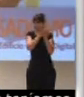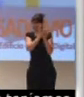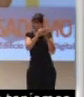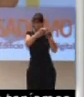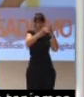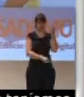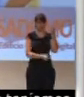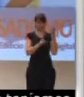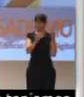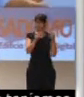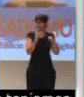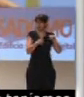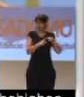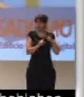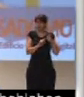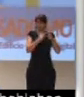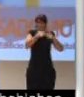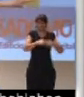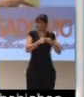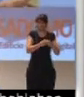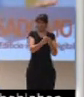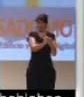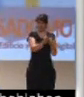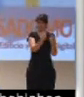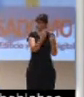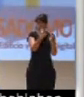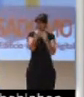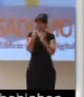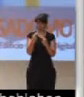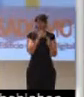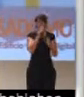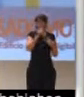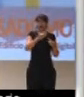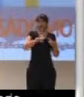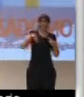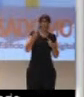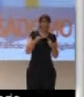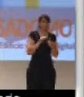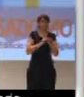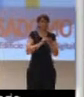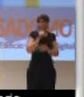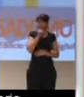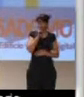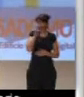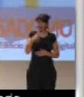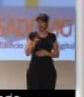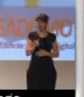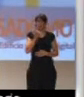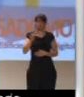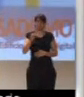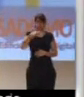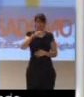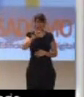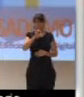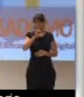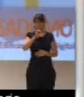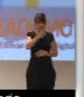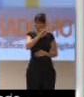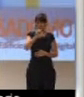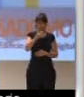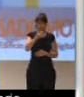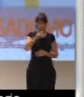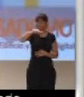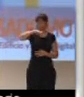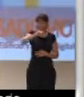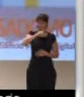which we had many devices talk to us and seeing how we could have a common interface. So here